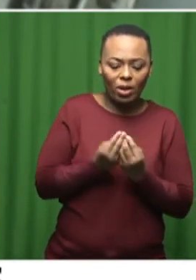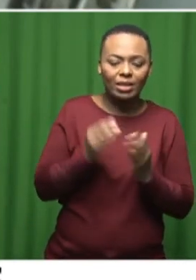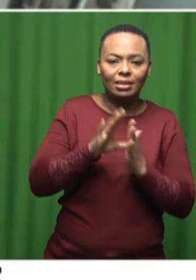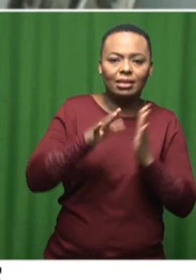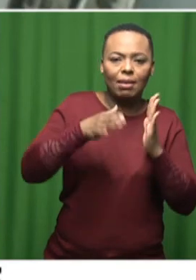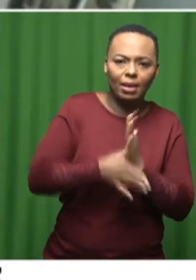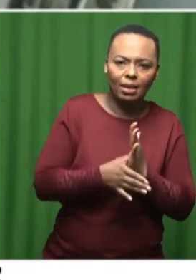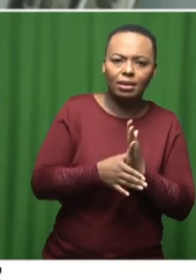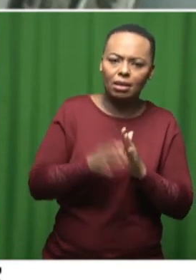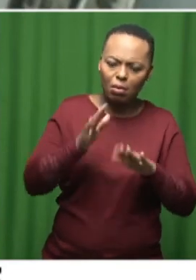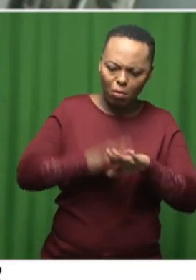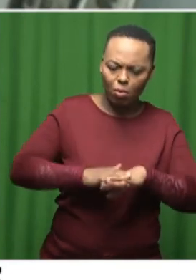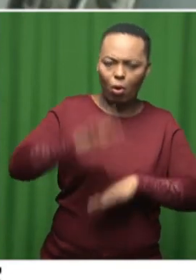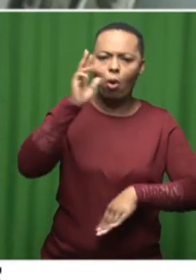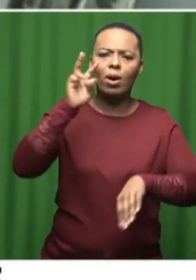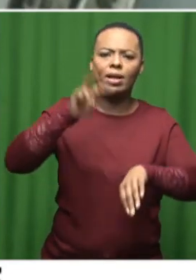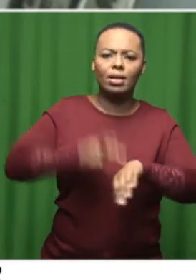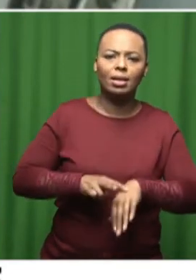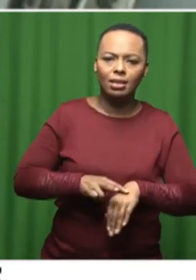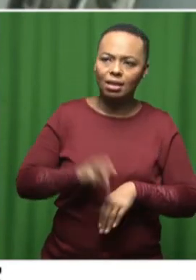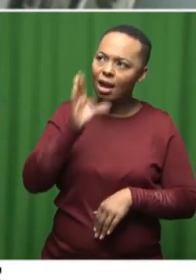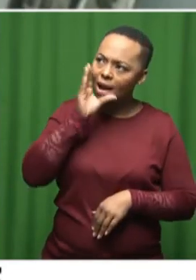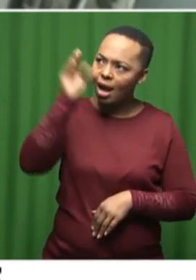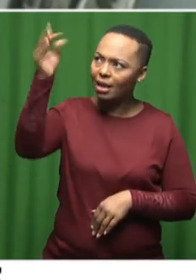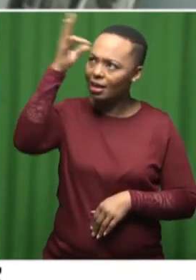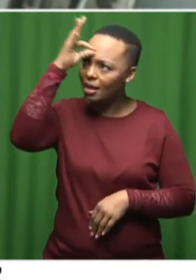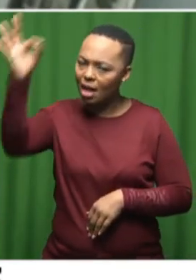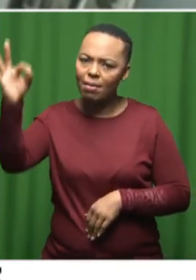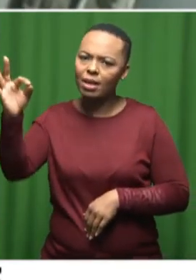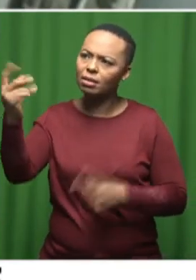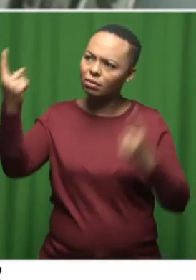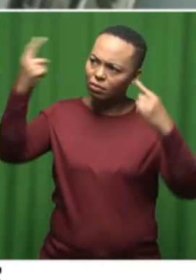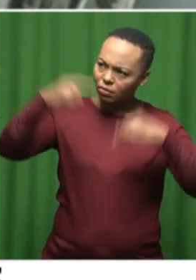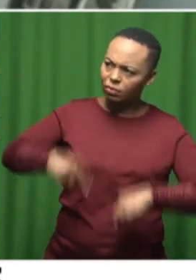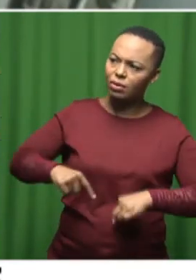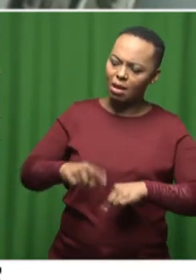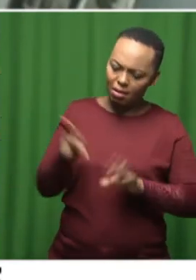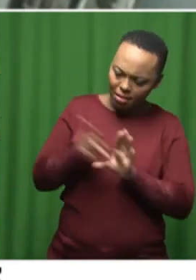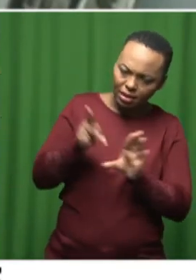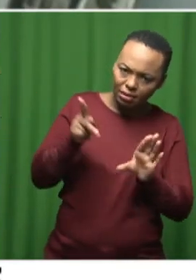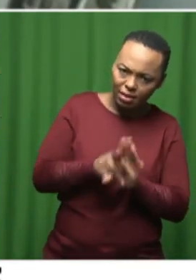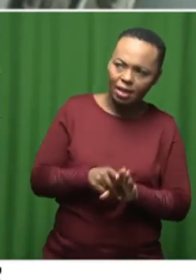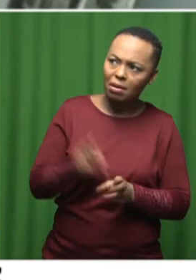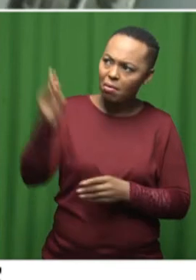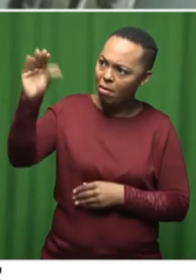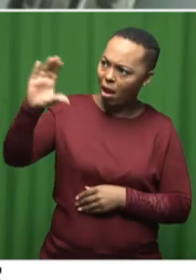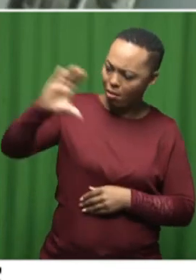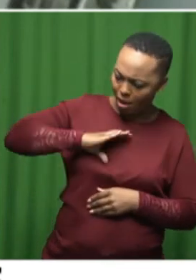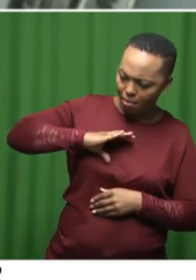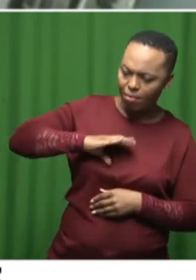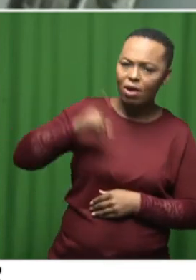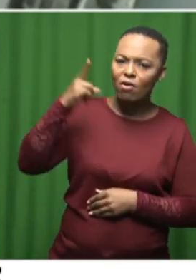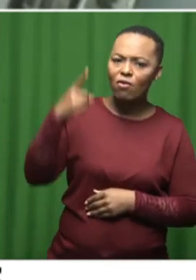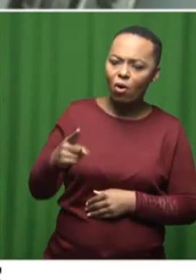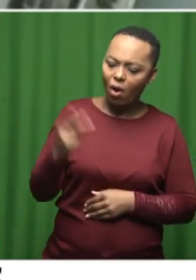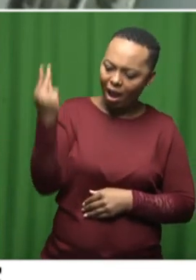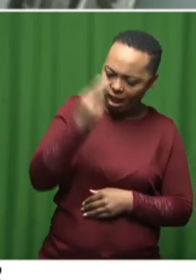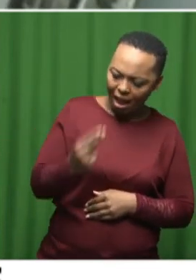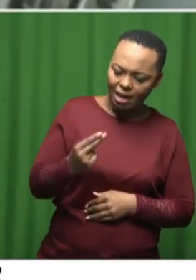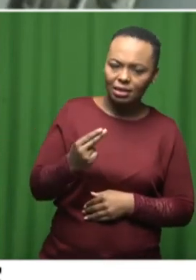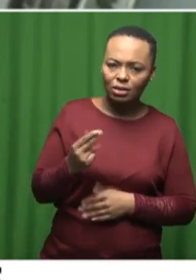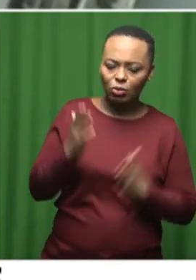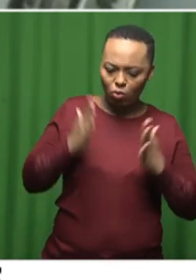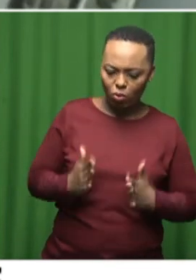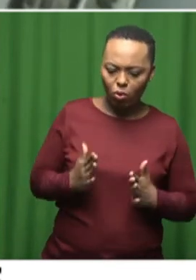say, government, come on board, ring fence money specifically for artists with